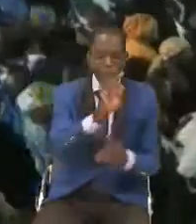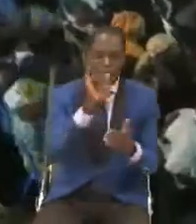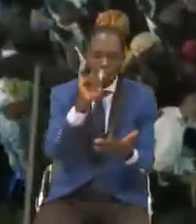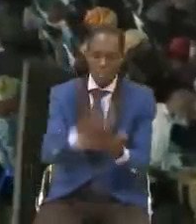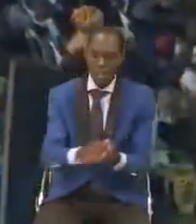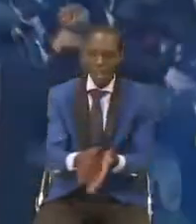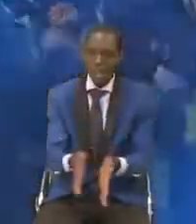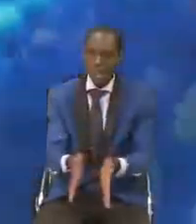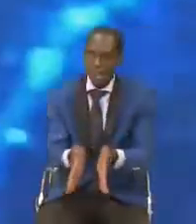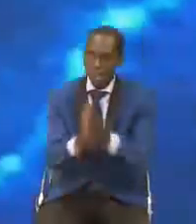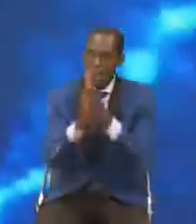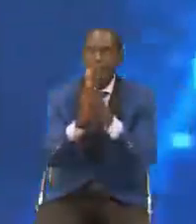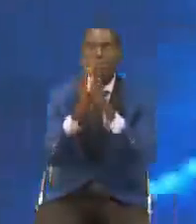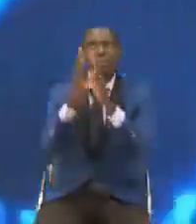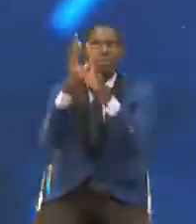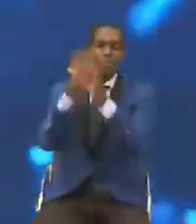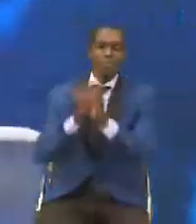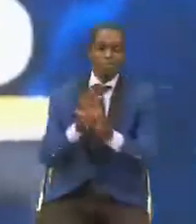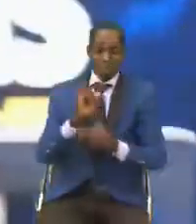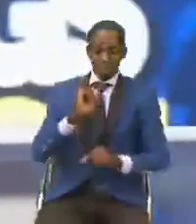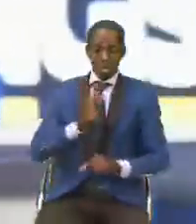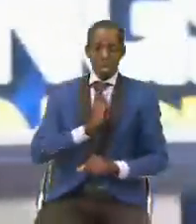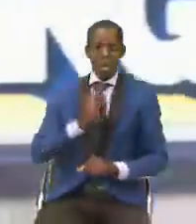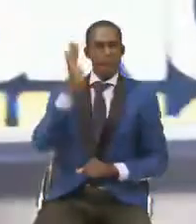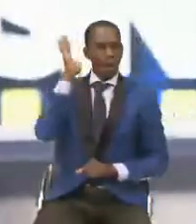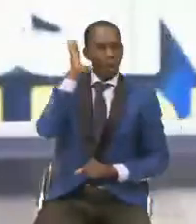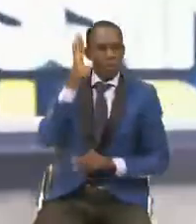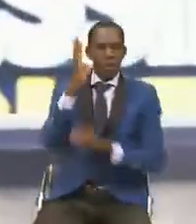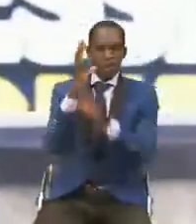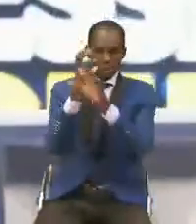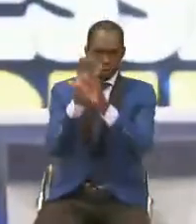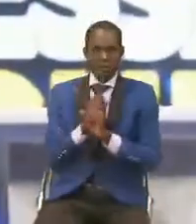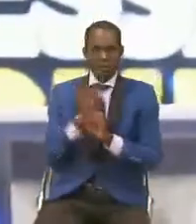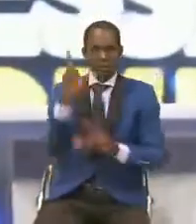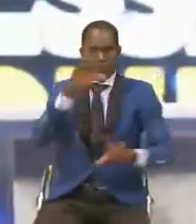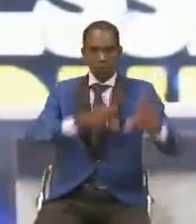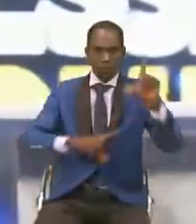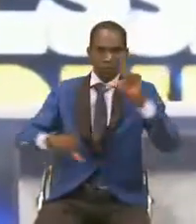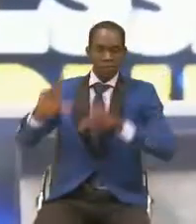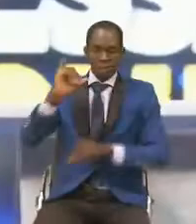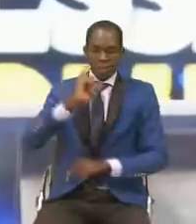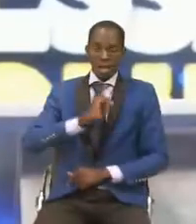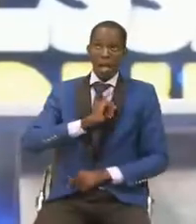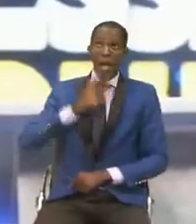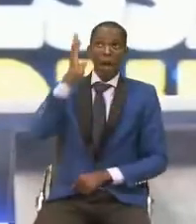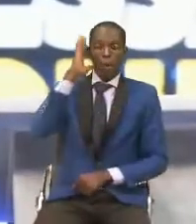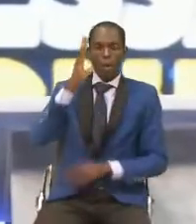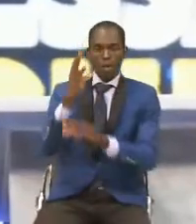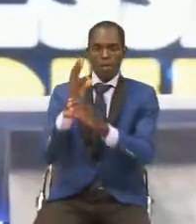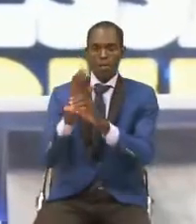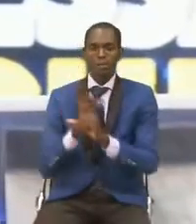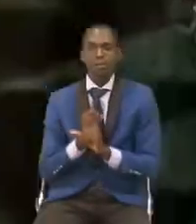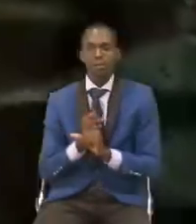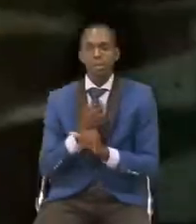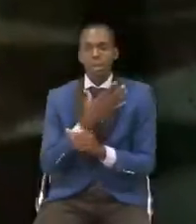that's the point, for everyone that asketh, receiveth.